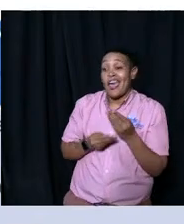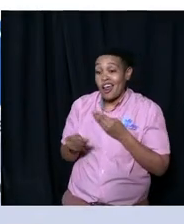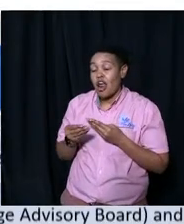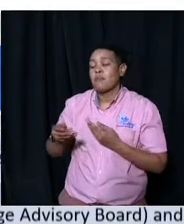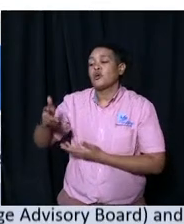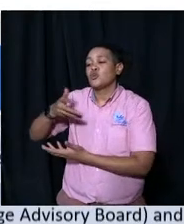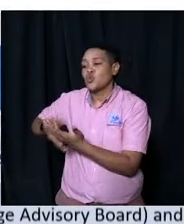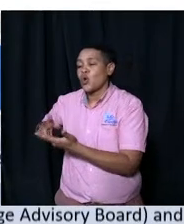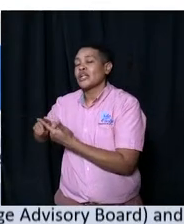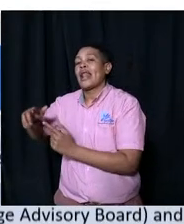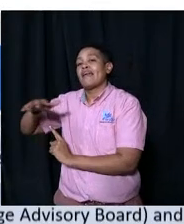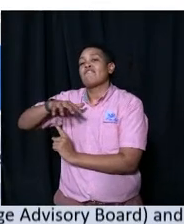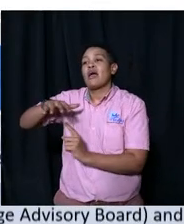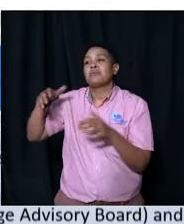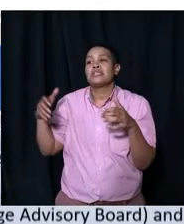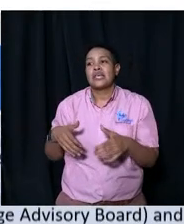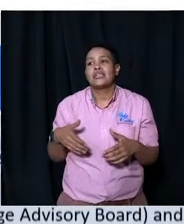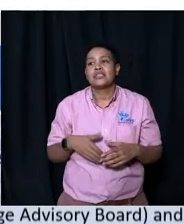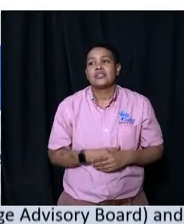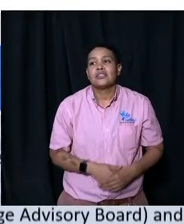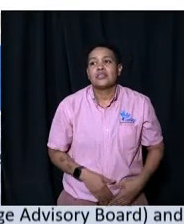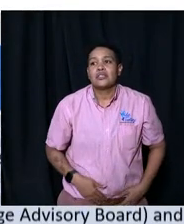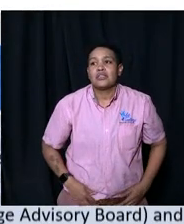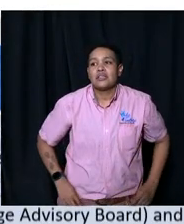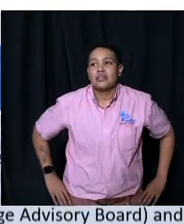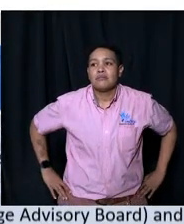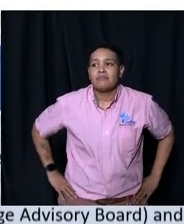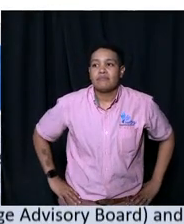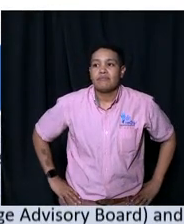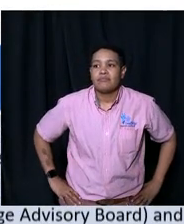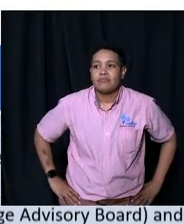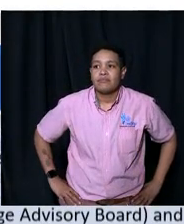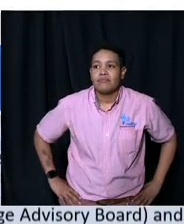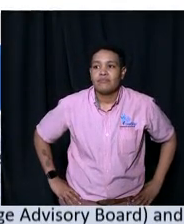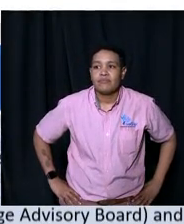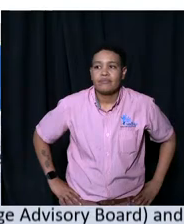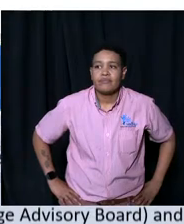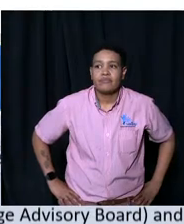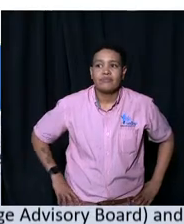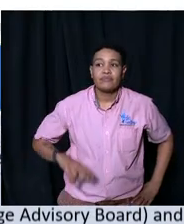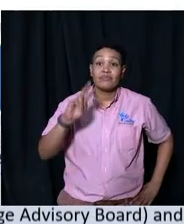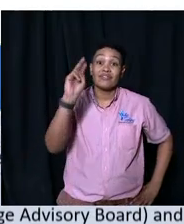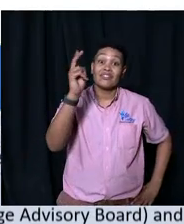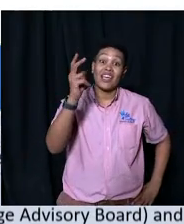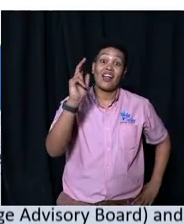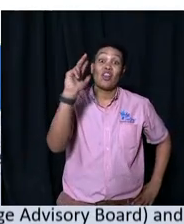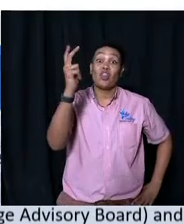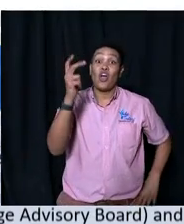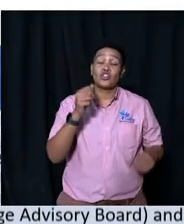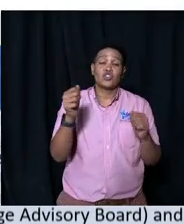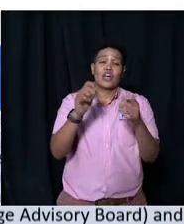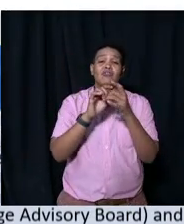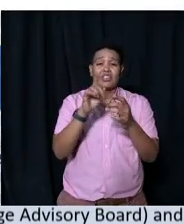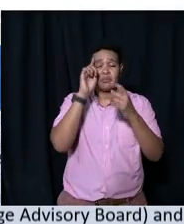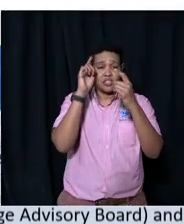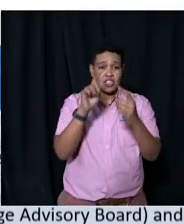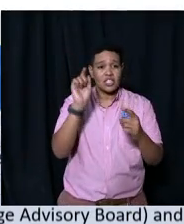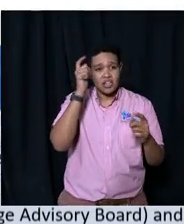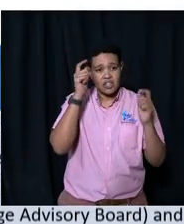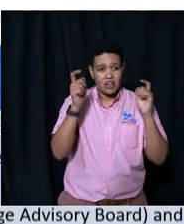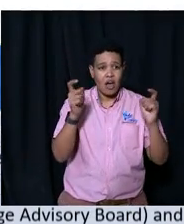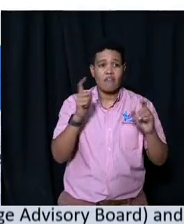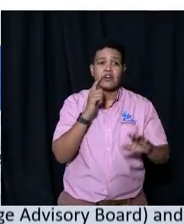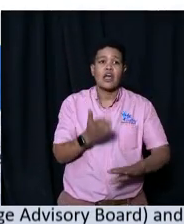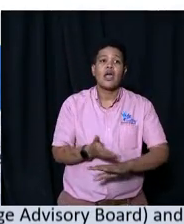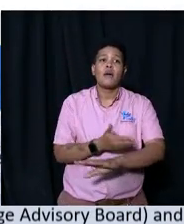environmental sectors. The second and third strategy related to the objective on governance is